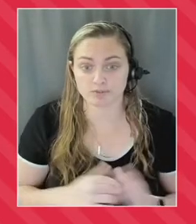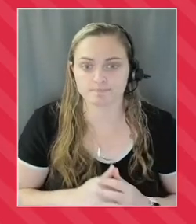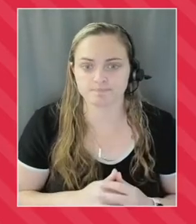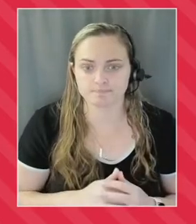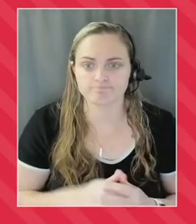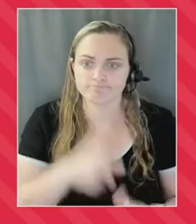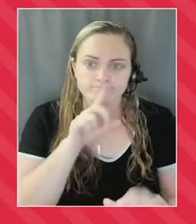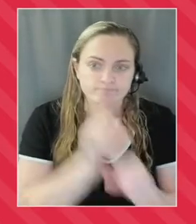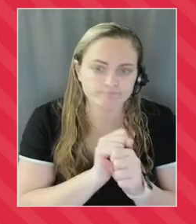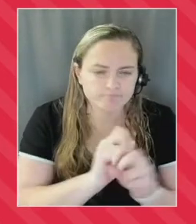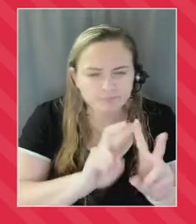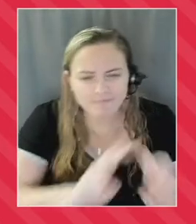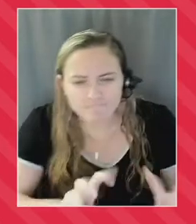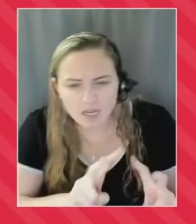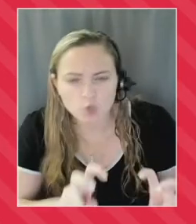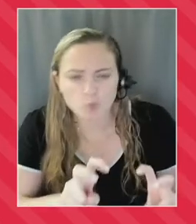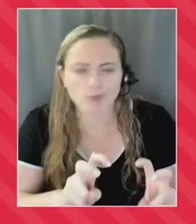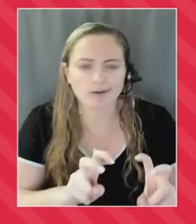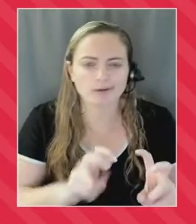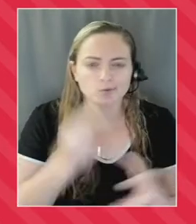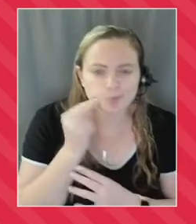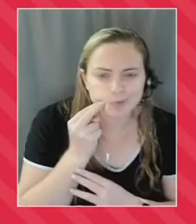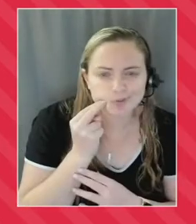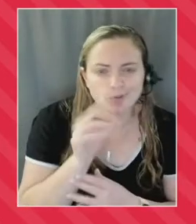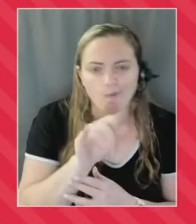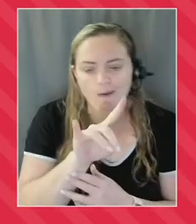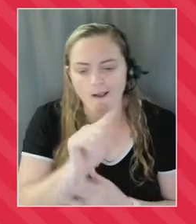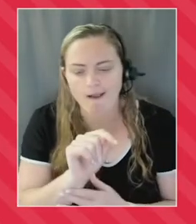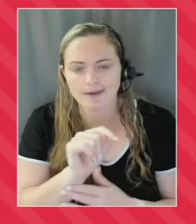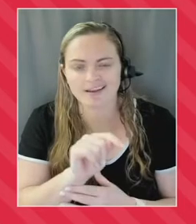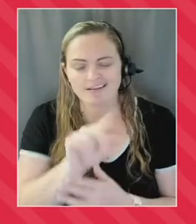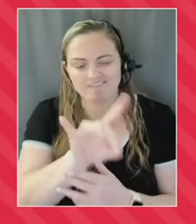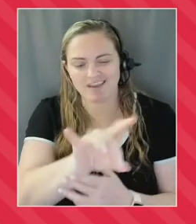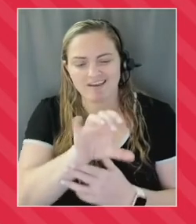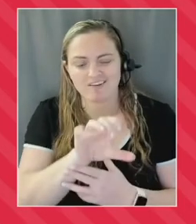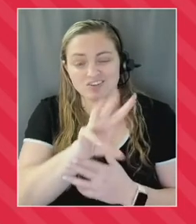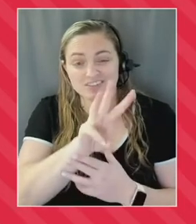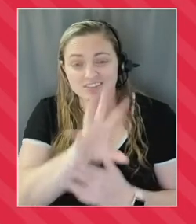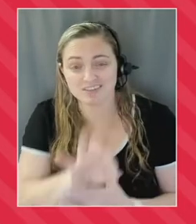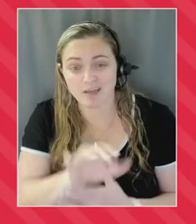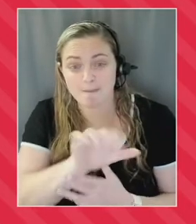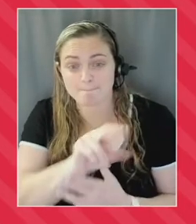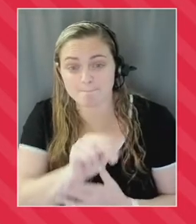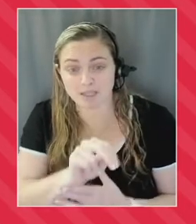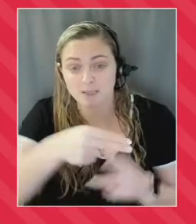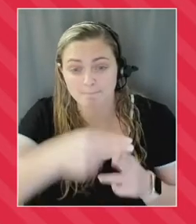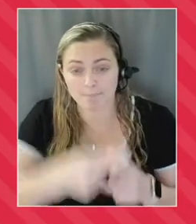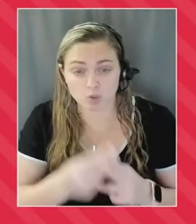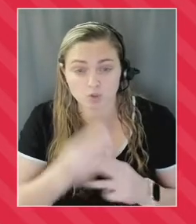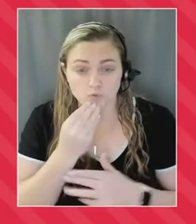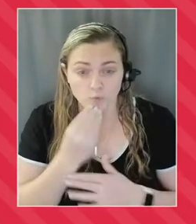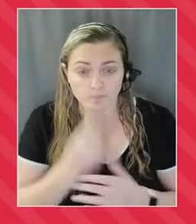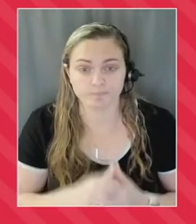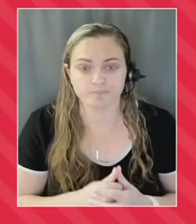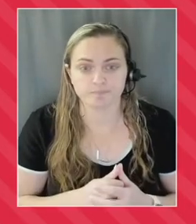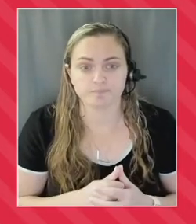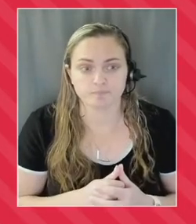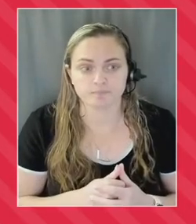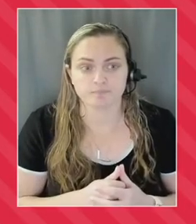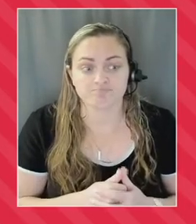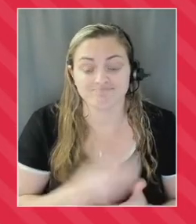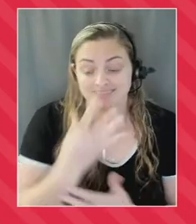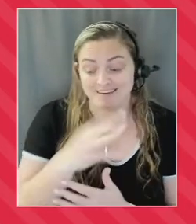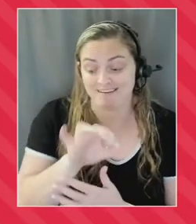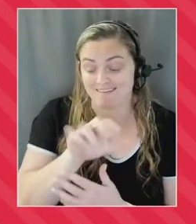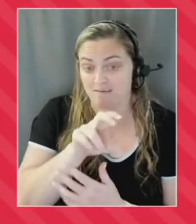evaluating the nutritional content of over 869 million pounds of food, removing 19 million